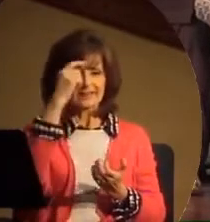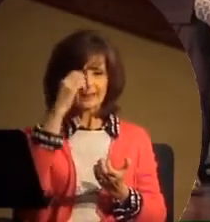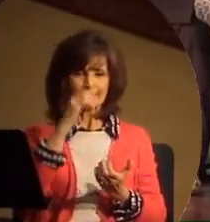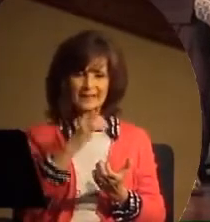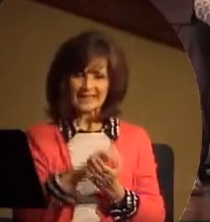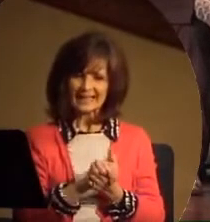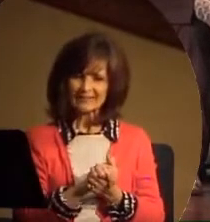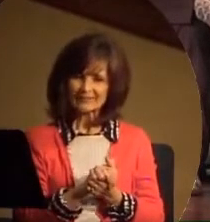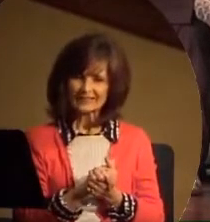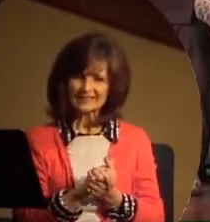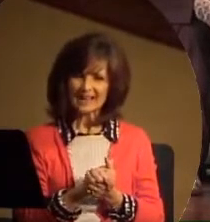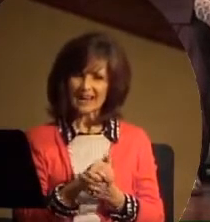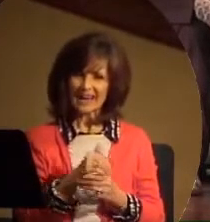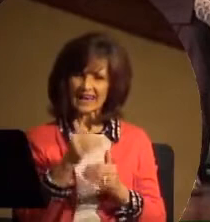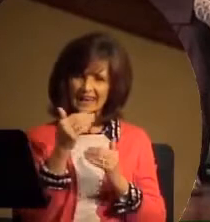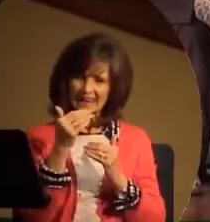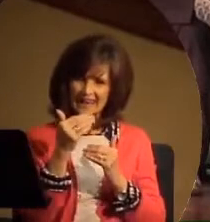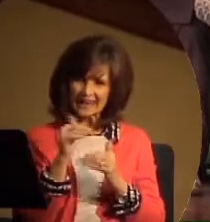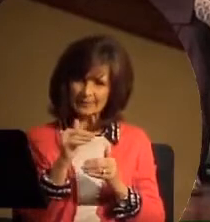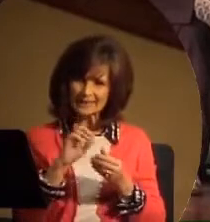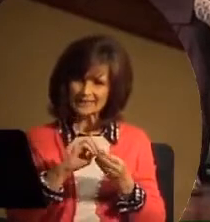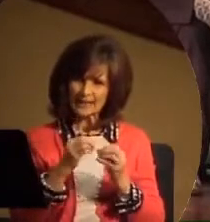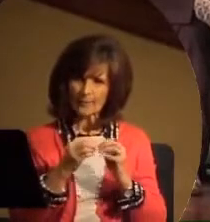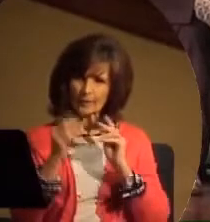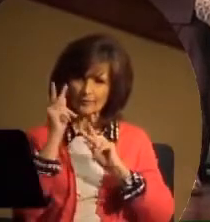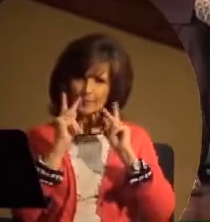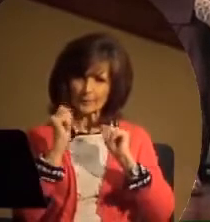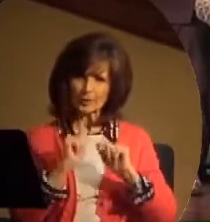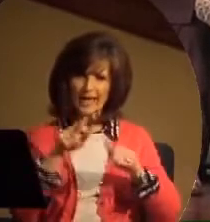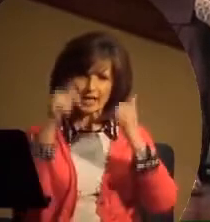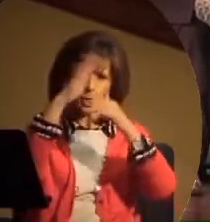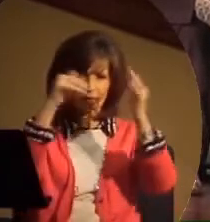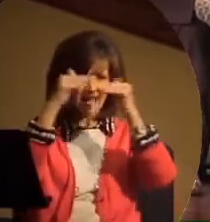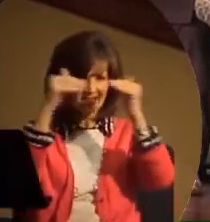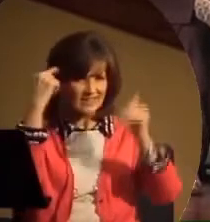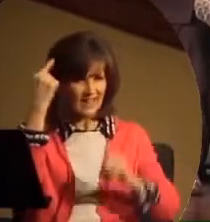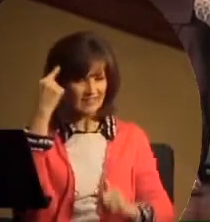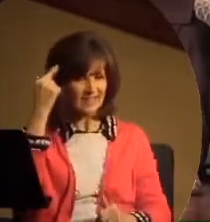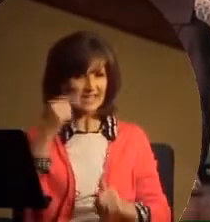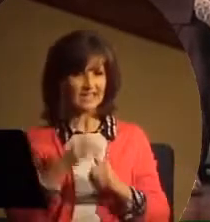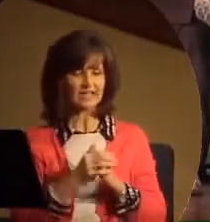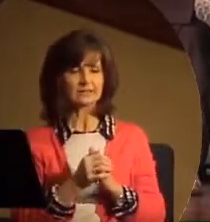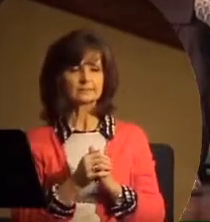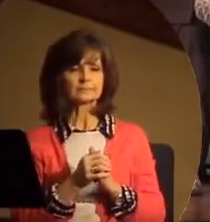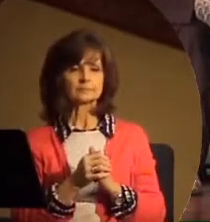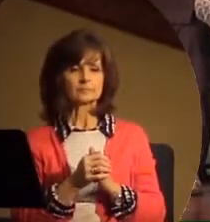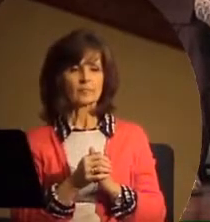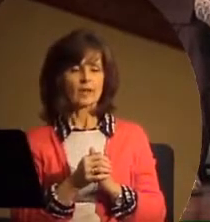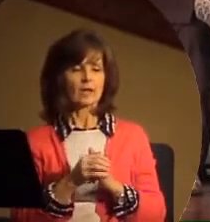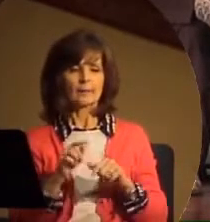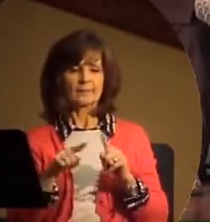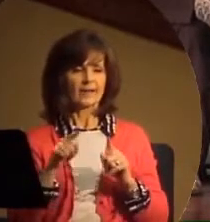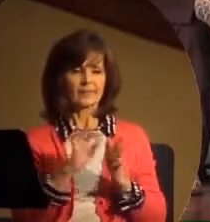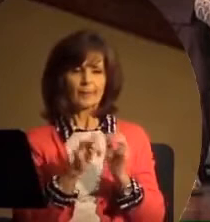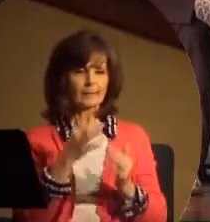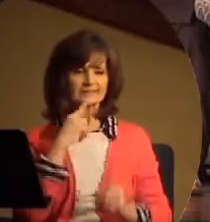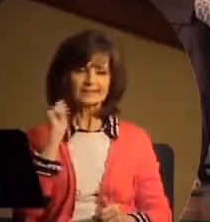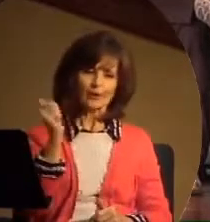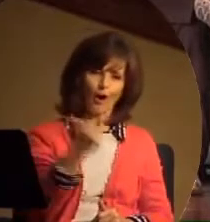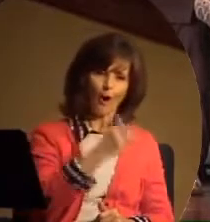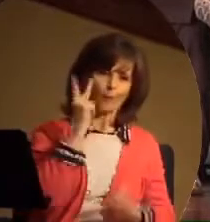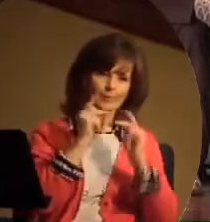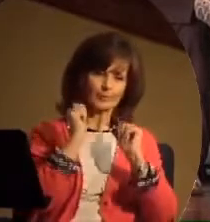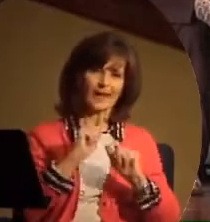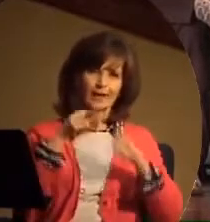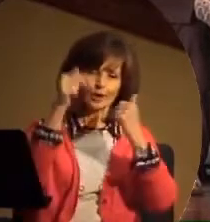He don't have to get permission from the Congress or the Senate. He don't have to go through the Kremlin in Moscow. He don't have to go through the Parliament